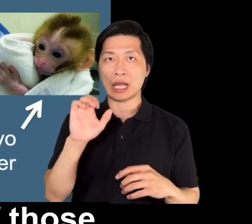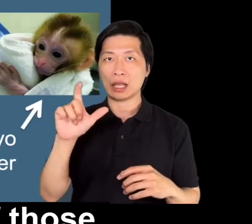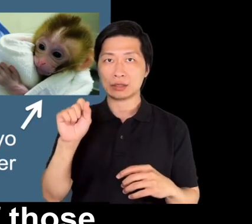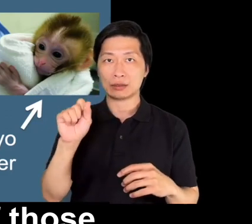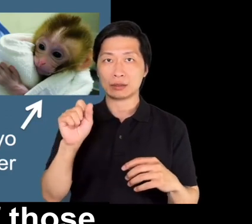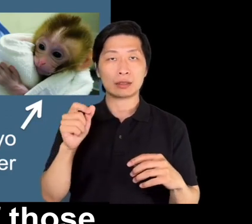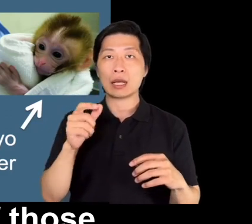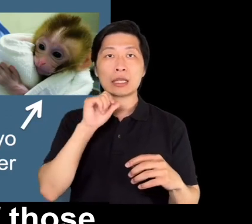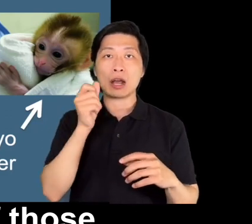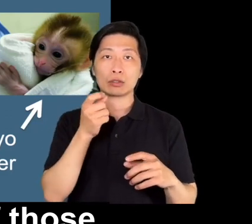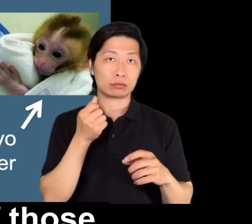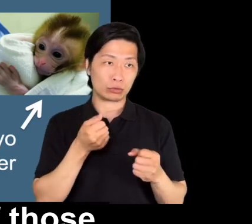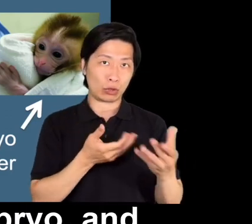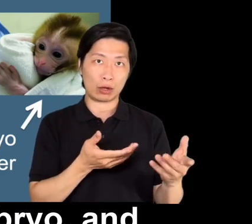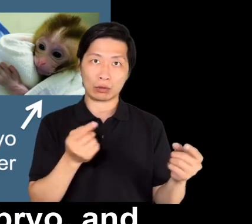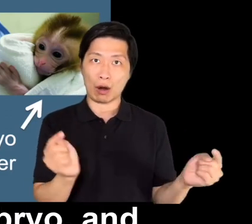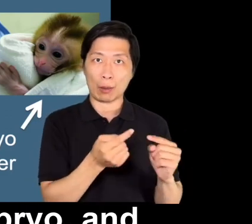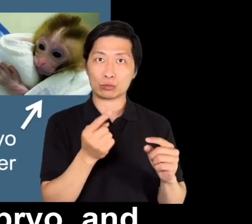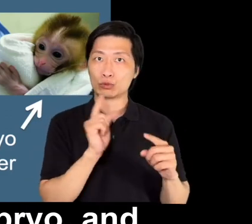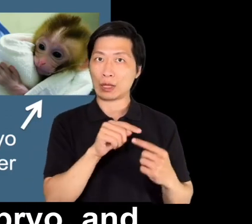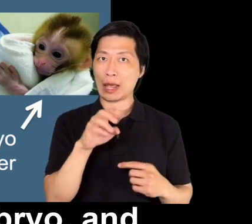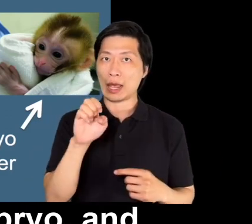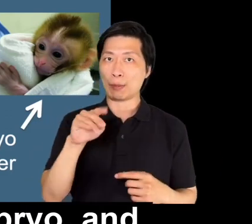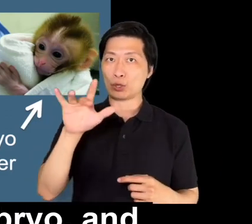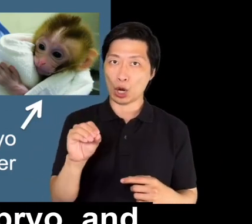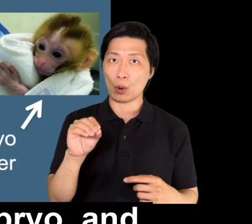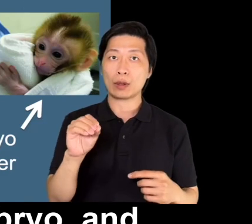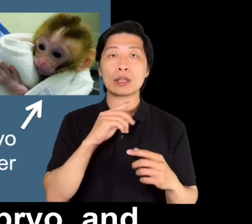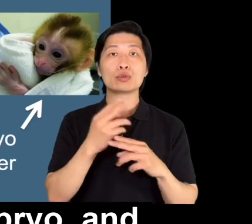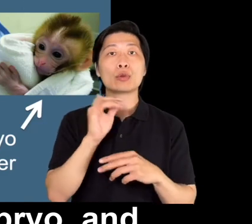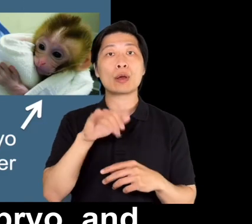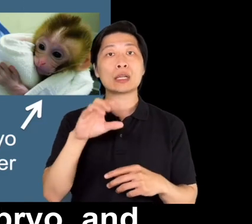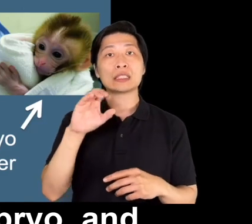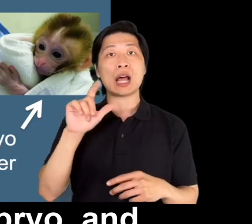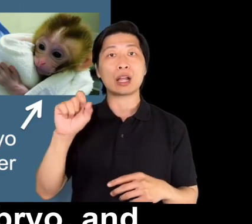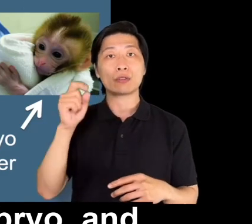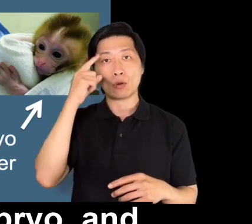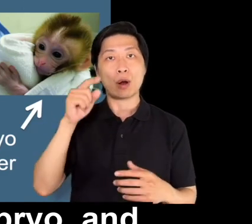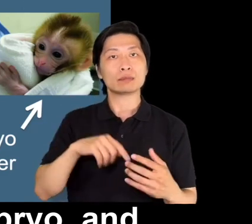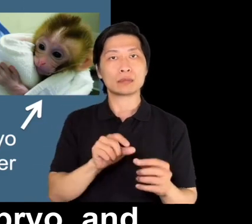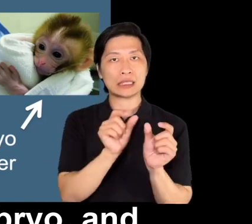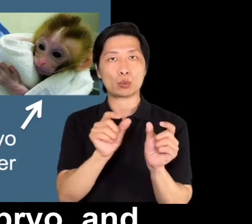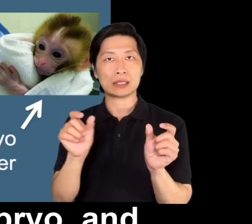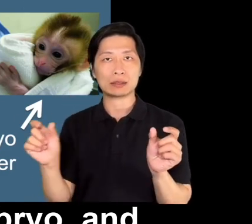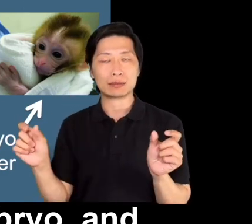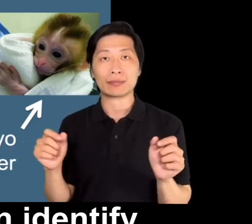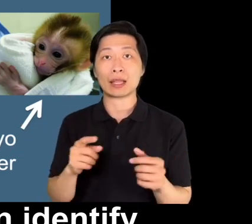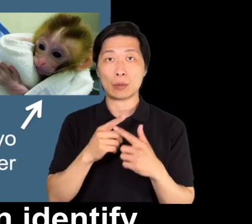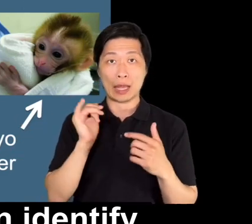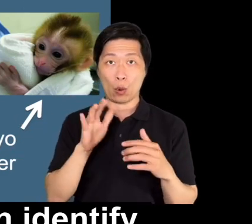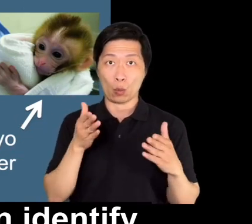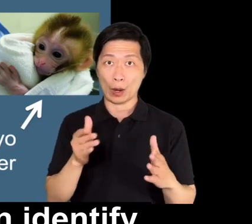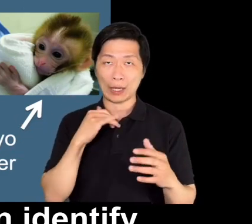embryo and use those cells for sequencing. In this way, we can identify which of the embryos have